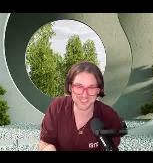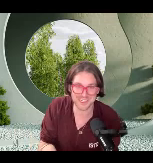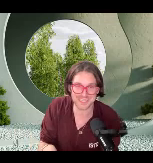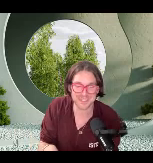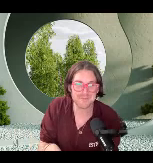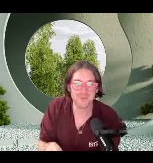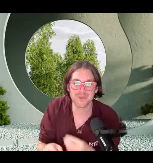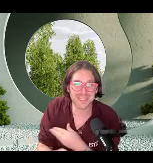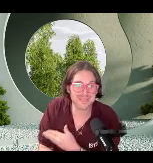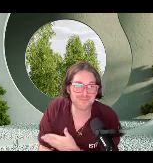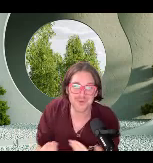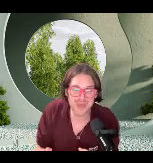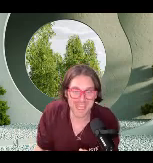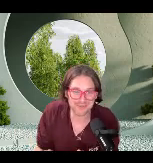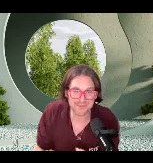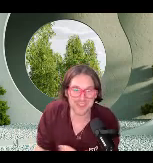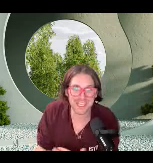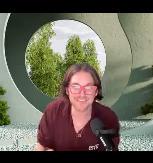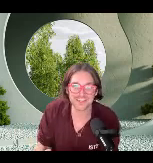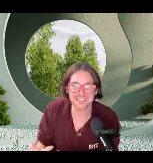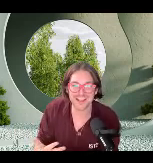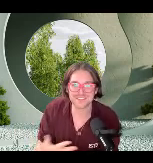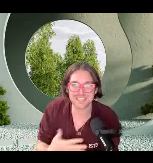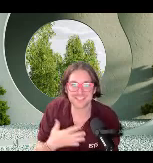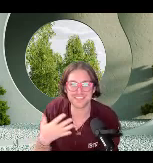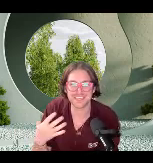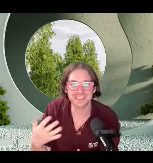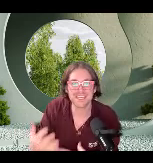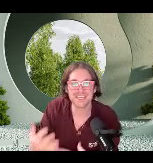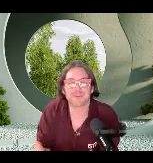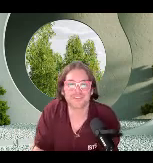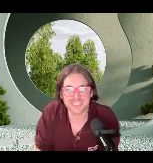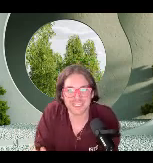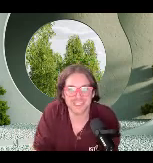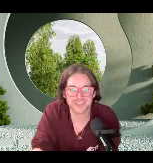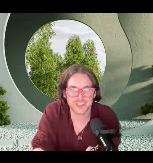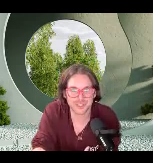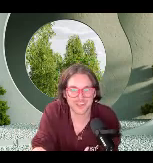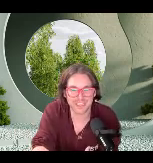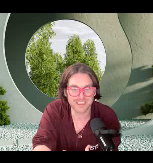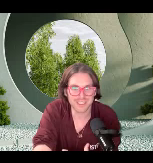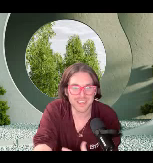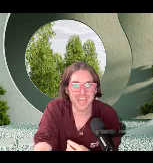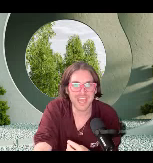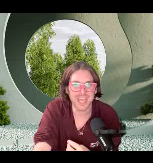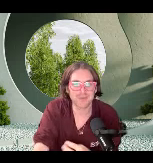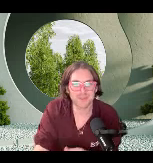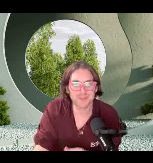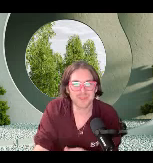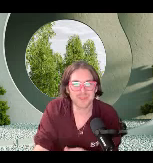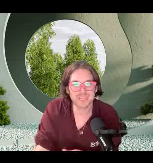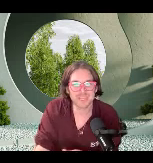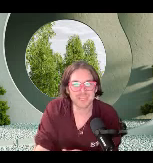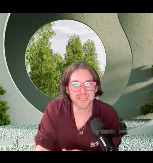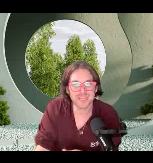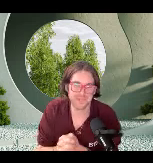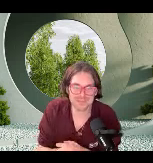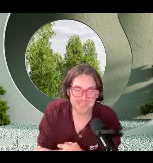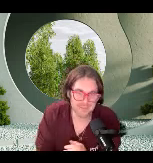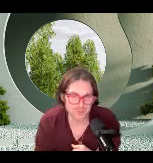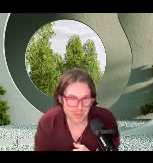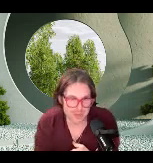get frustrated. We need to move away from thinking of ourselves as the keeper of the keys to learning. And we have to innovate a